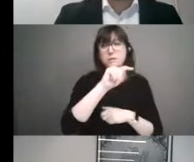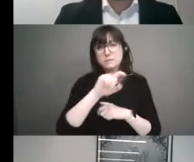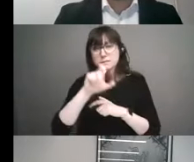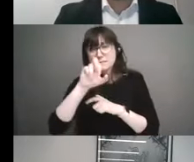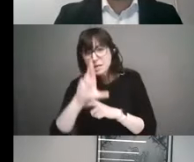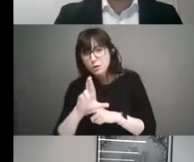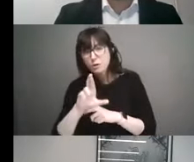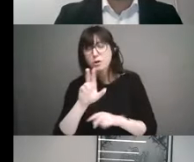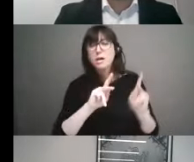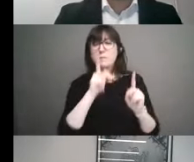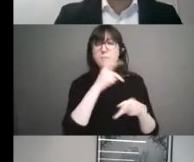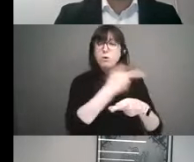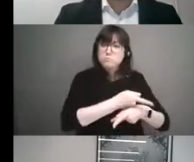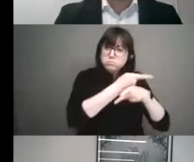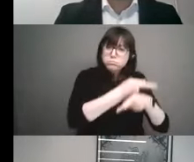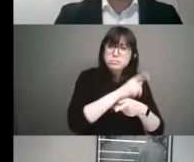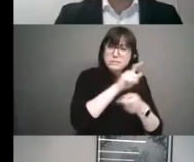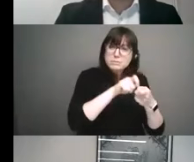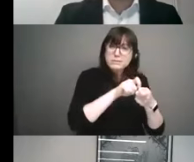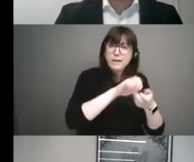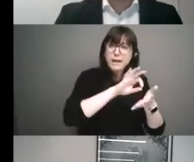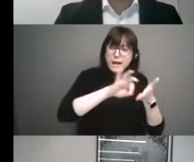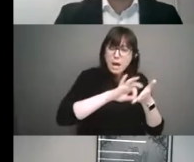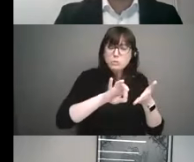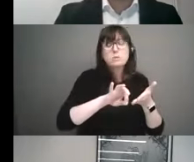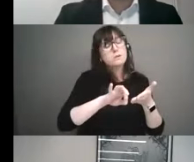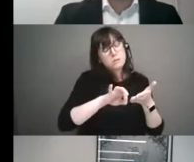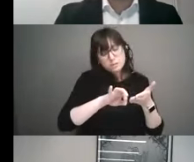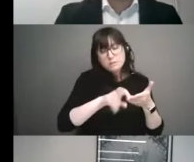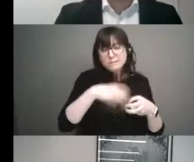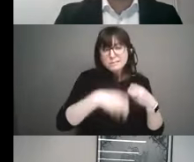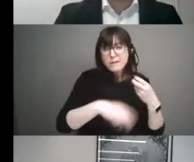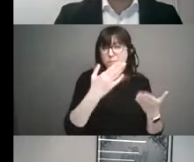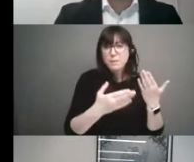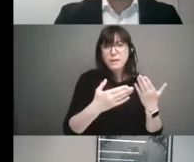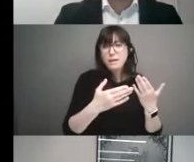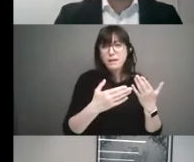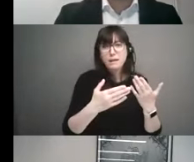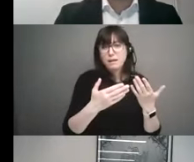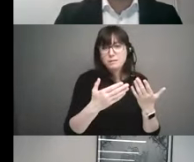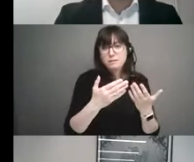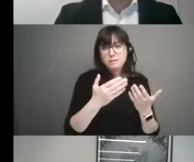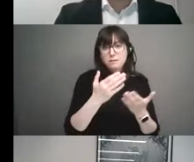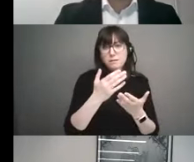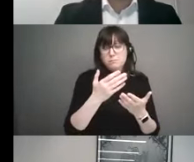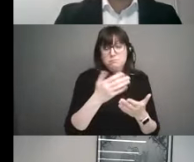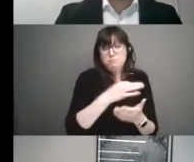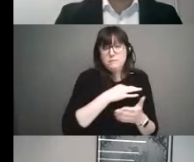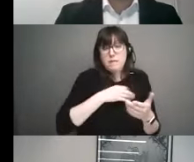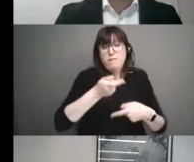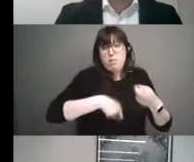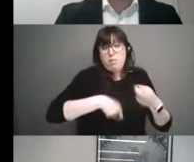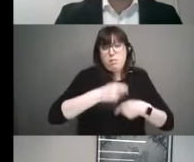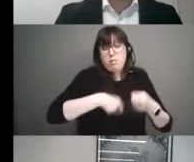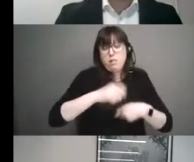after an individual's account. So the continuity might not be what you expect. It may get missed. So if your intention